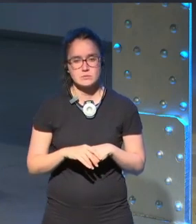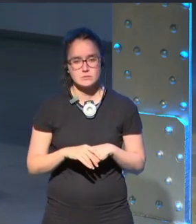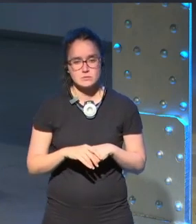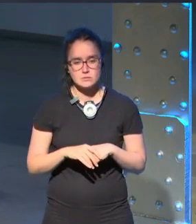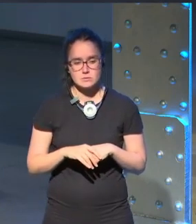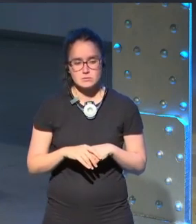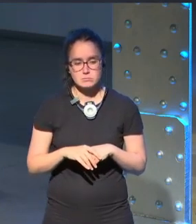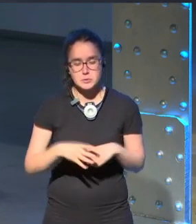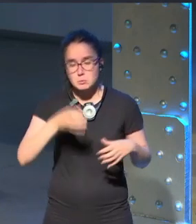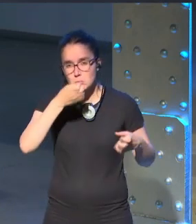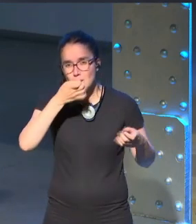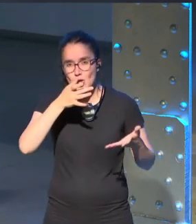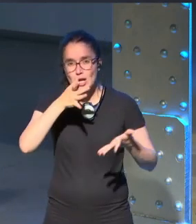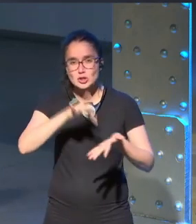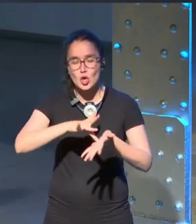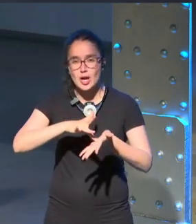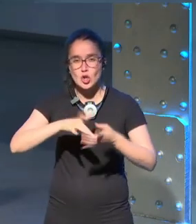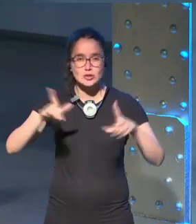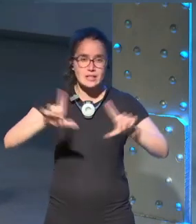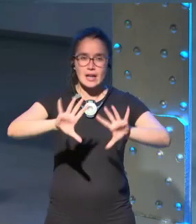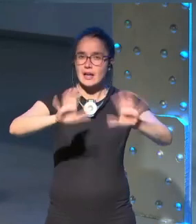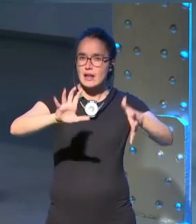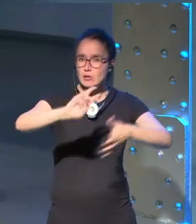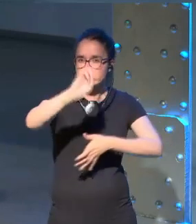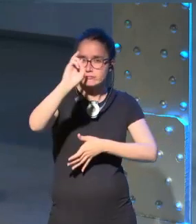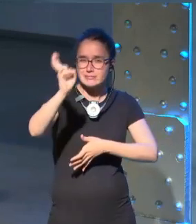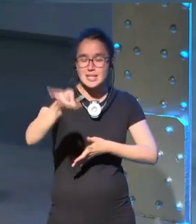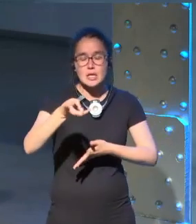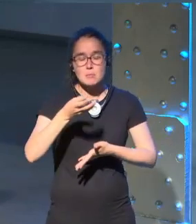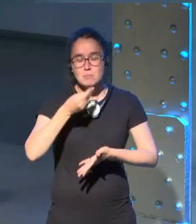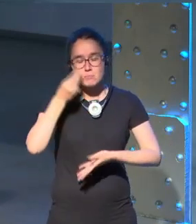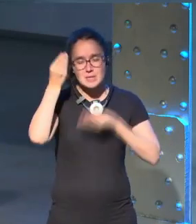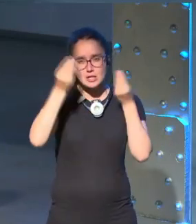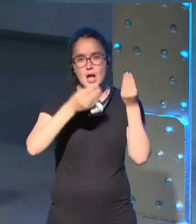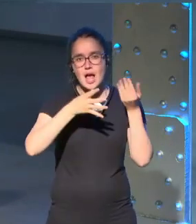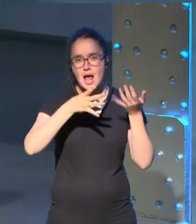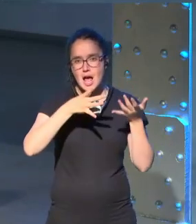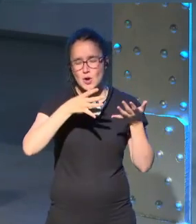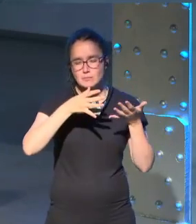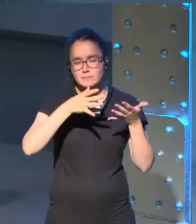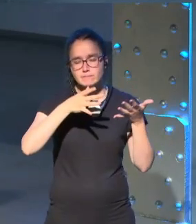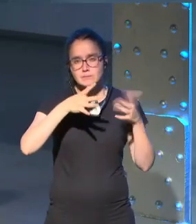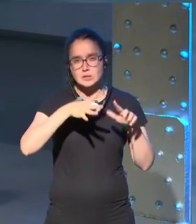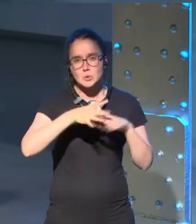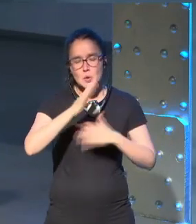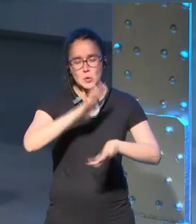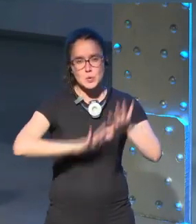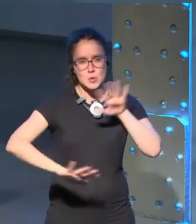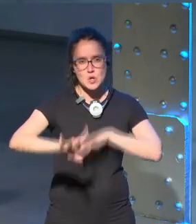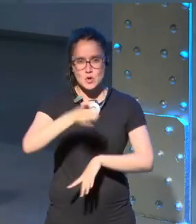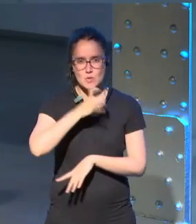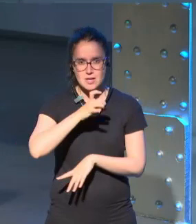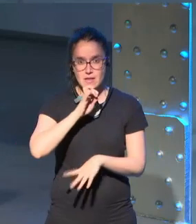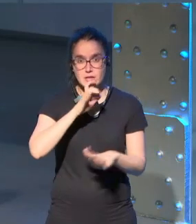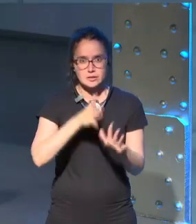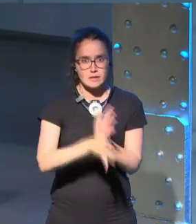What's going on with the media, I think, is complex right now, and in a sense, there's nothing absolutely new.